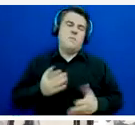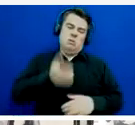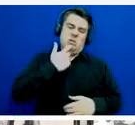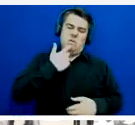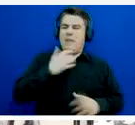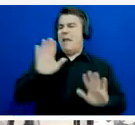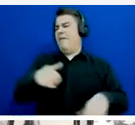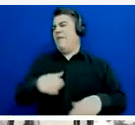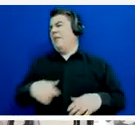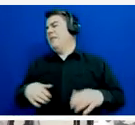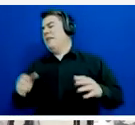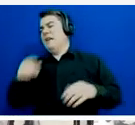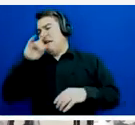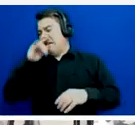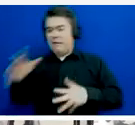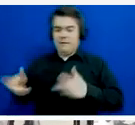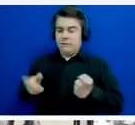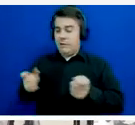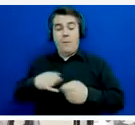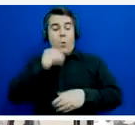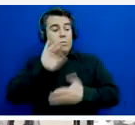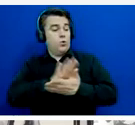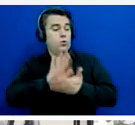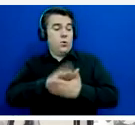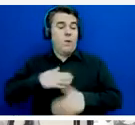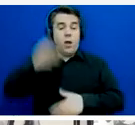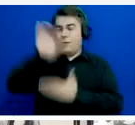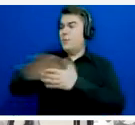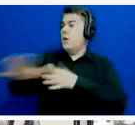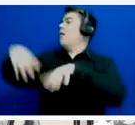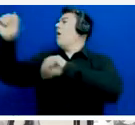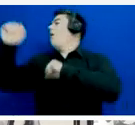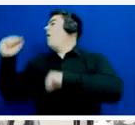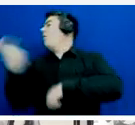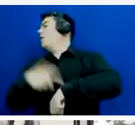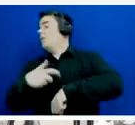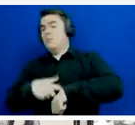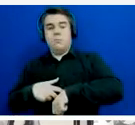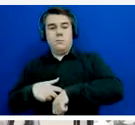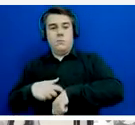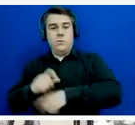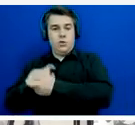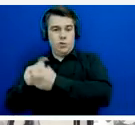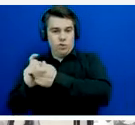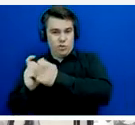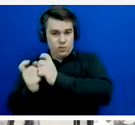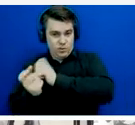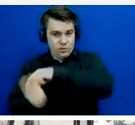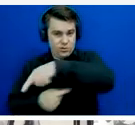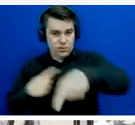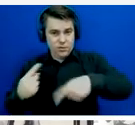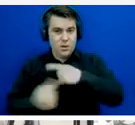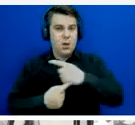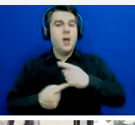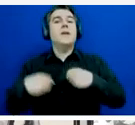these little kids underfoot, or I'm homeschooling, or my husband's gone all the time. Okay, turn that around and make that your